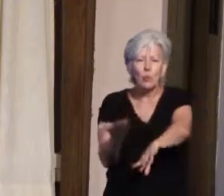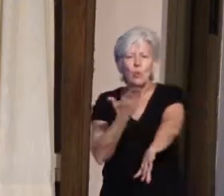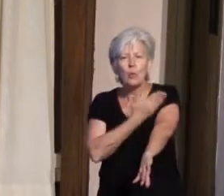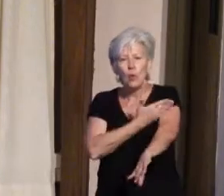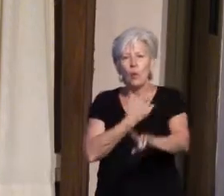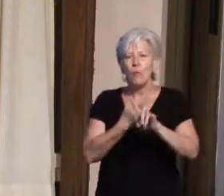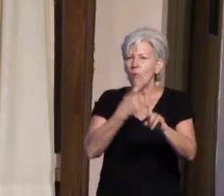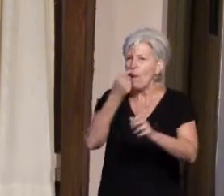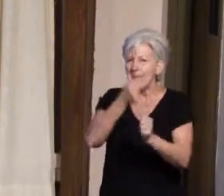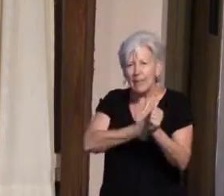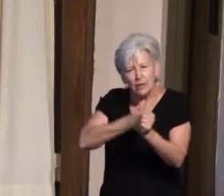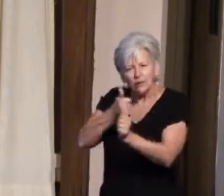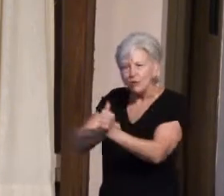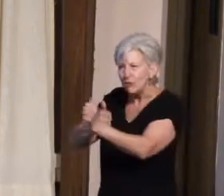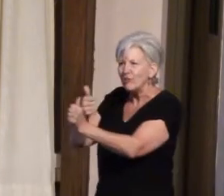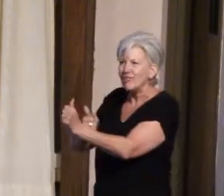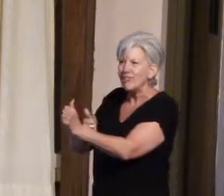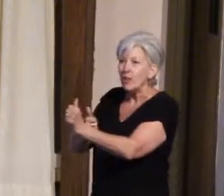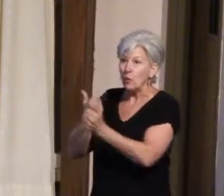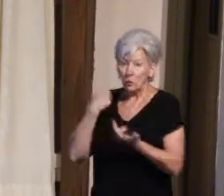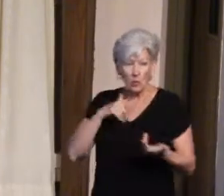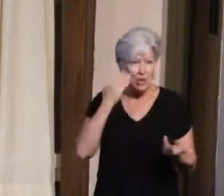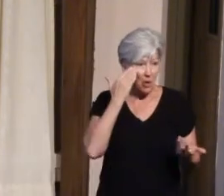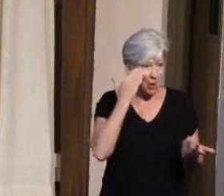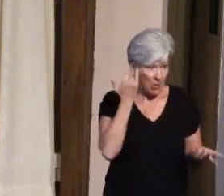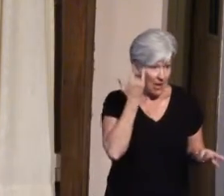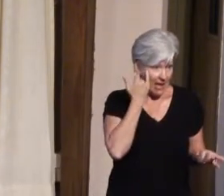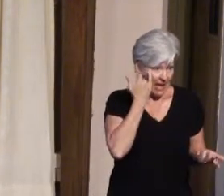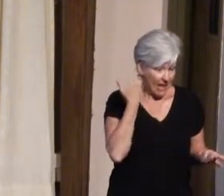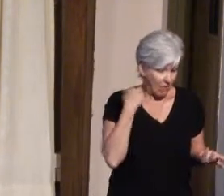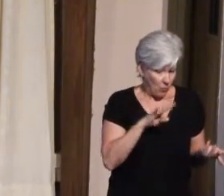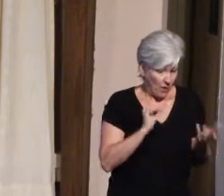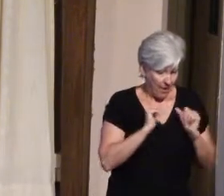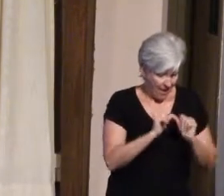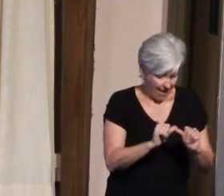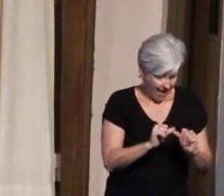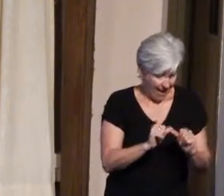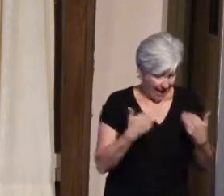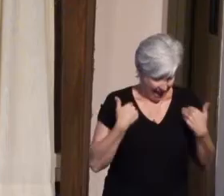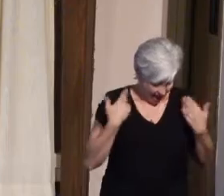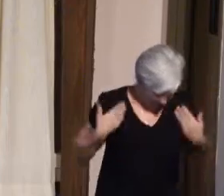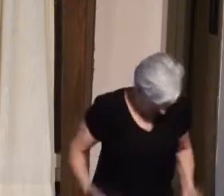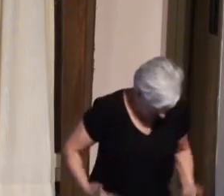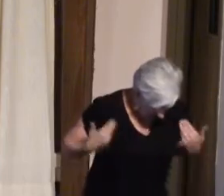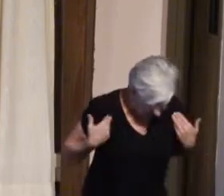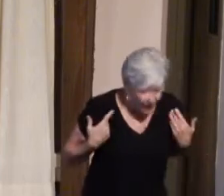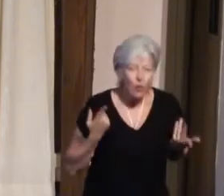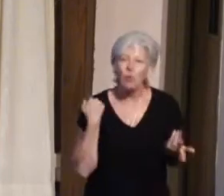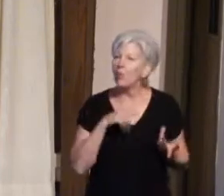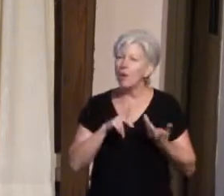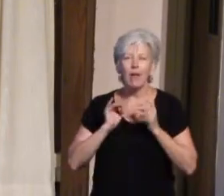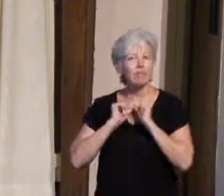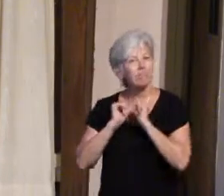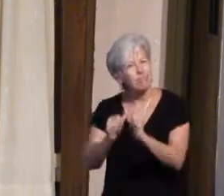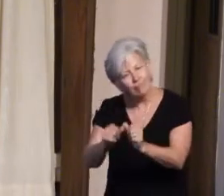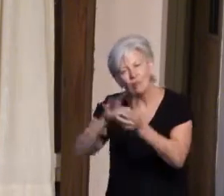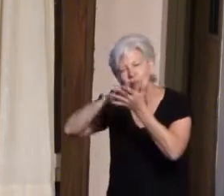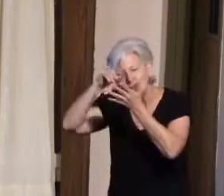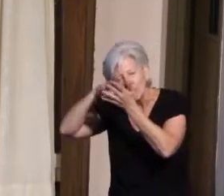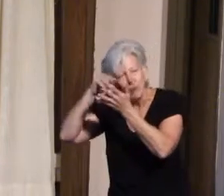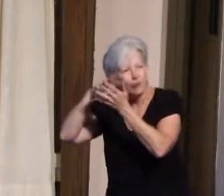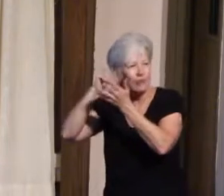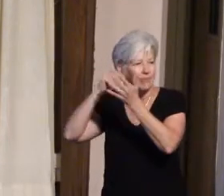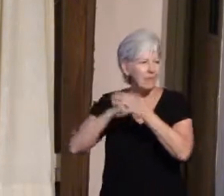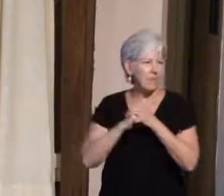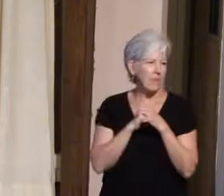body, we're still students, truth students. And for